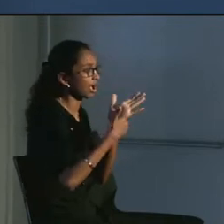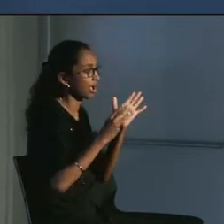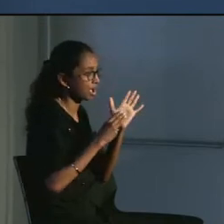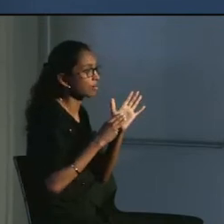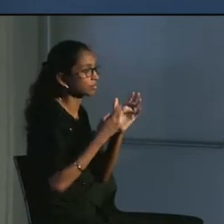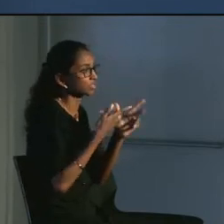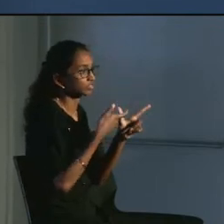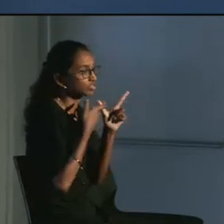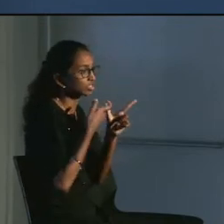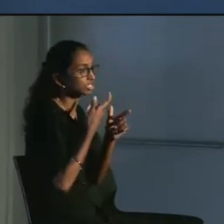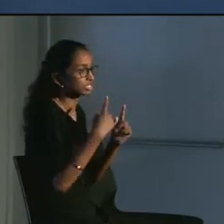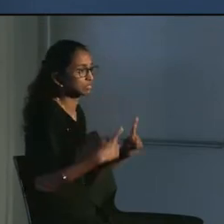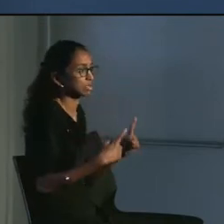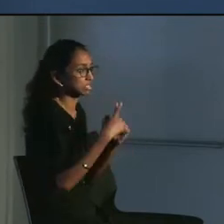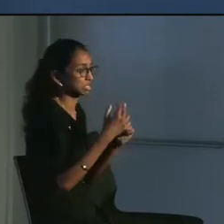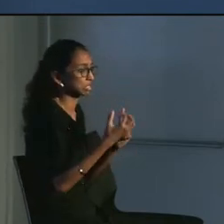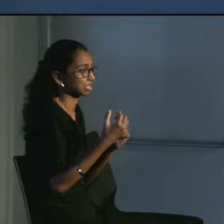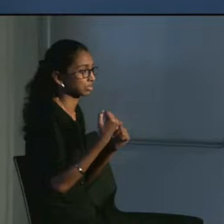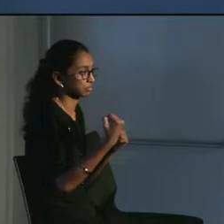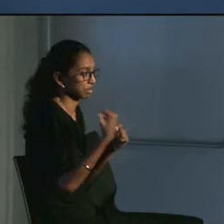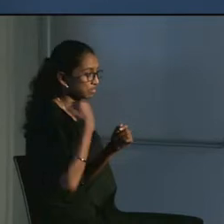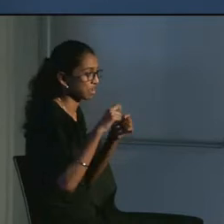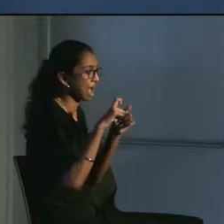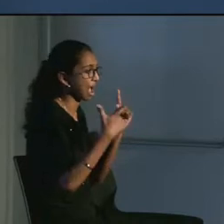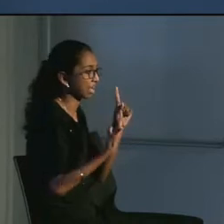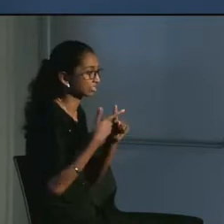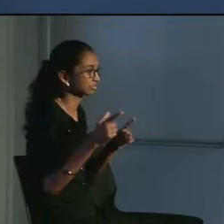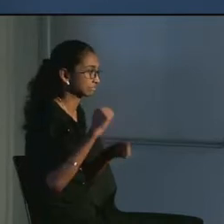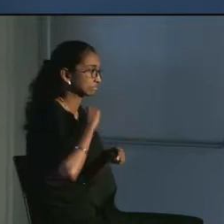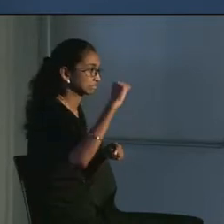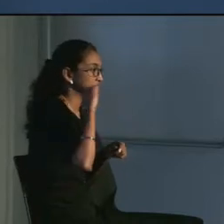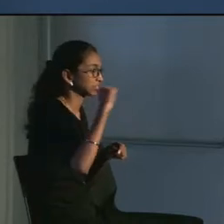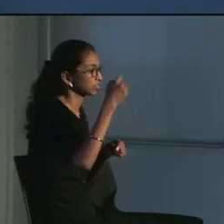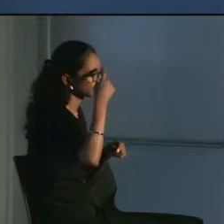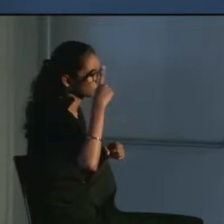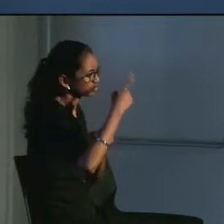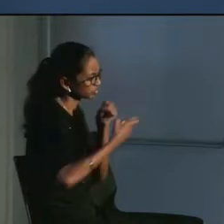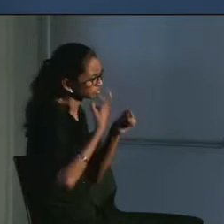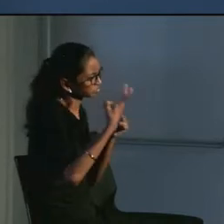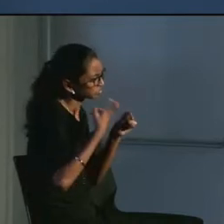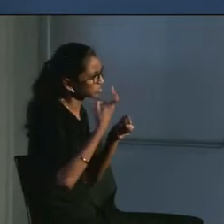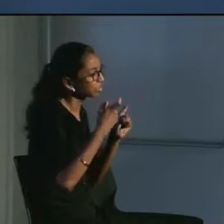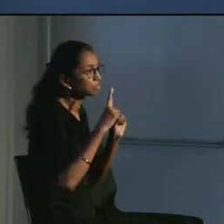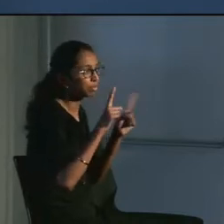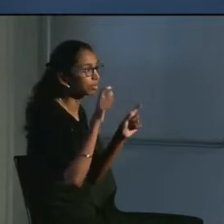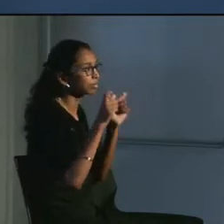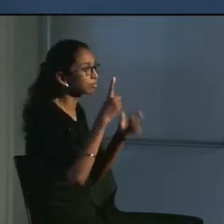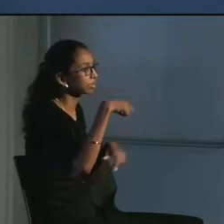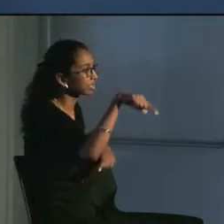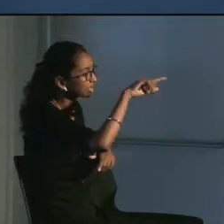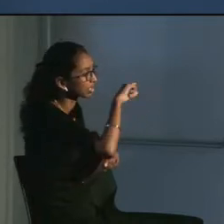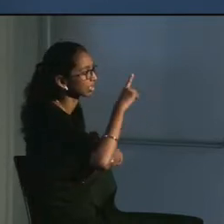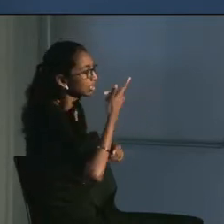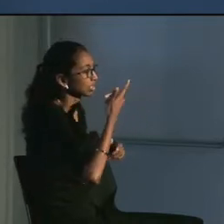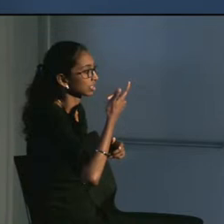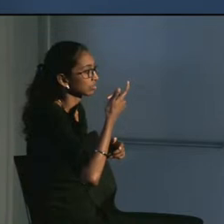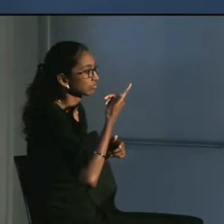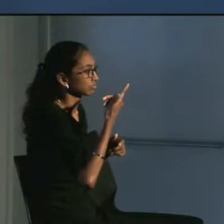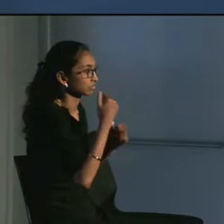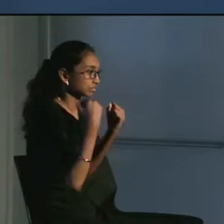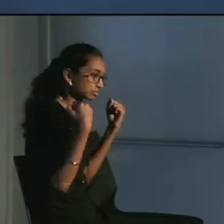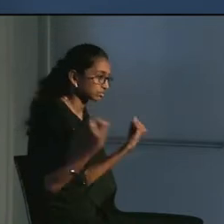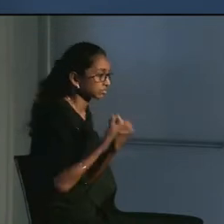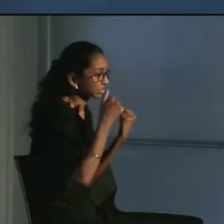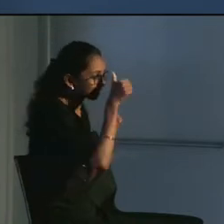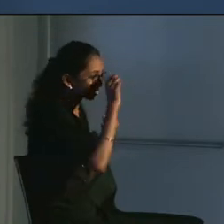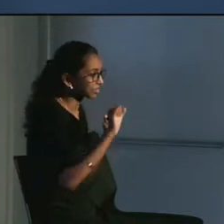Powers Act, which they were campaigning against for years, but nobody, practically nobody else in mainland India